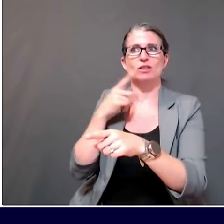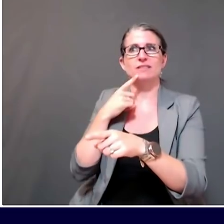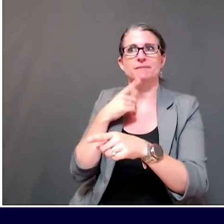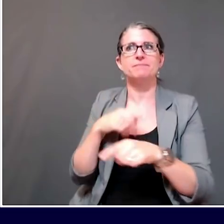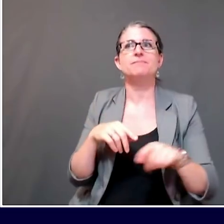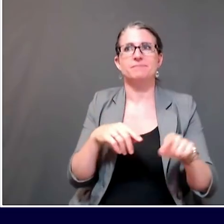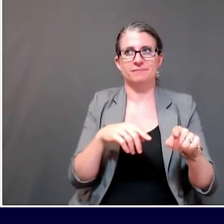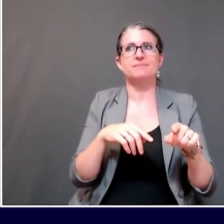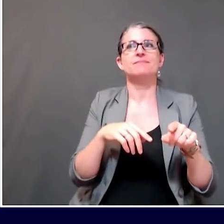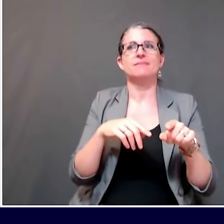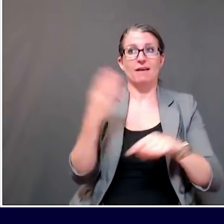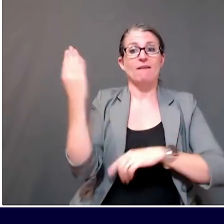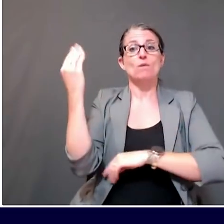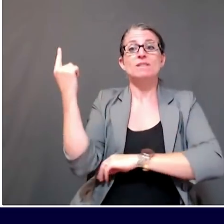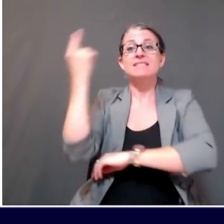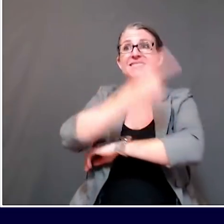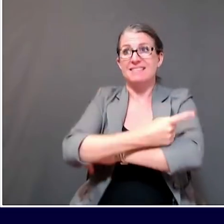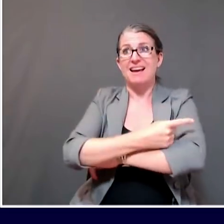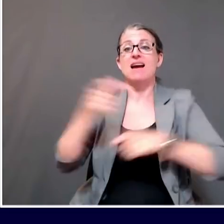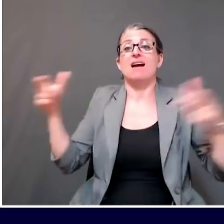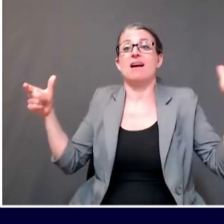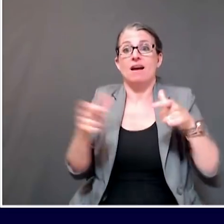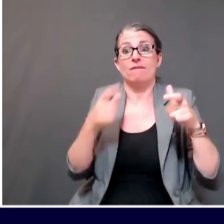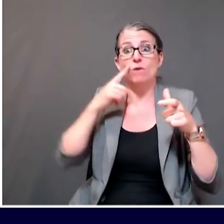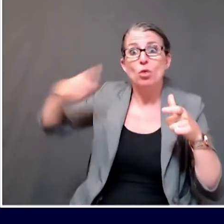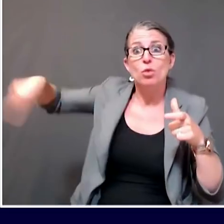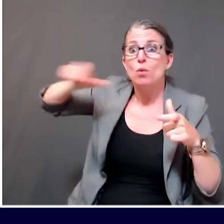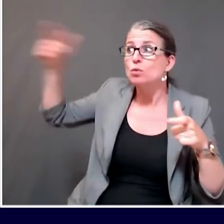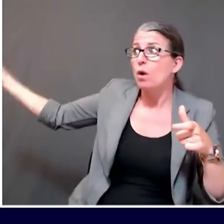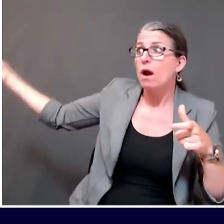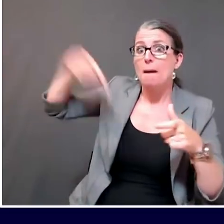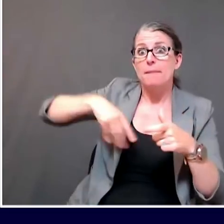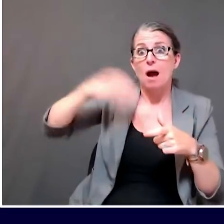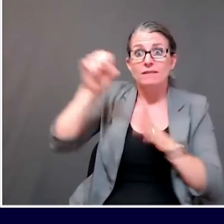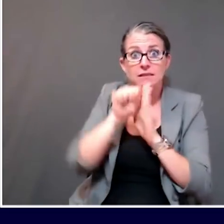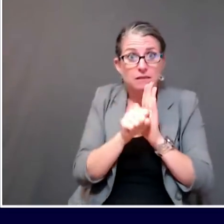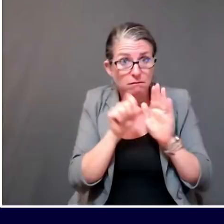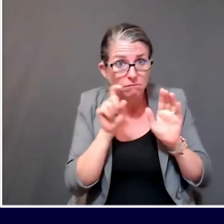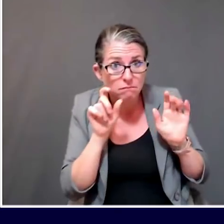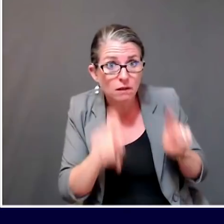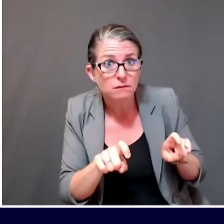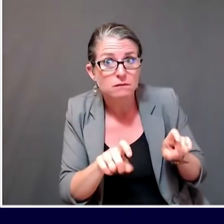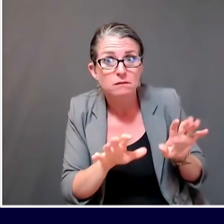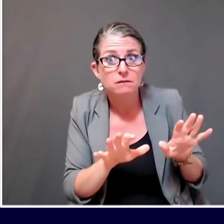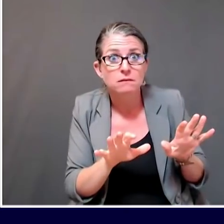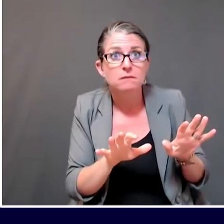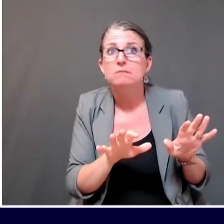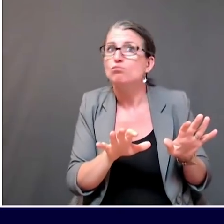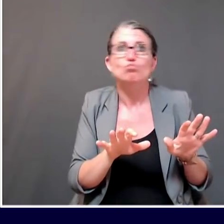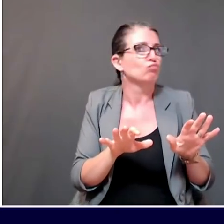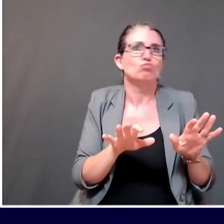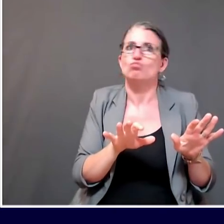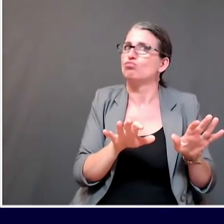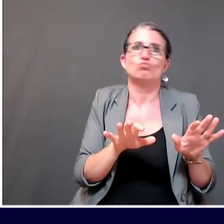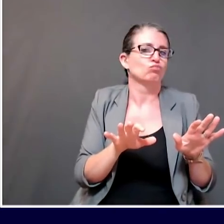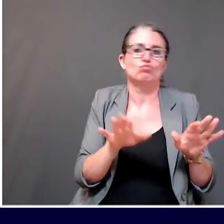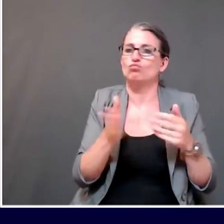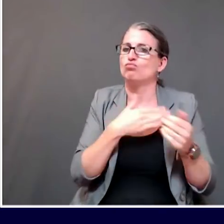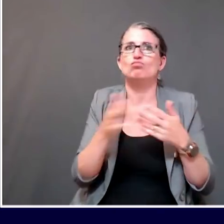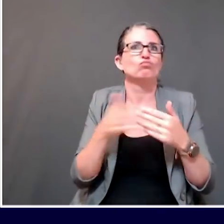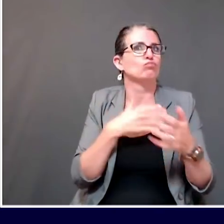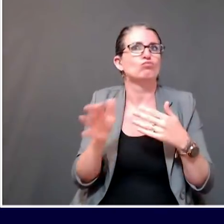laboratory confirmed to have COVID-19. It does not affect, and the CDC did not change their recommendations